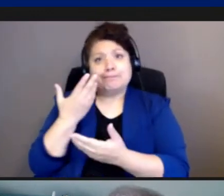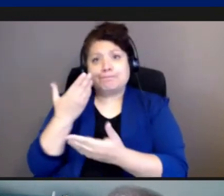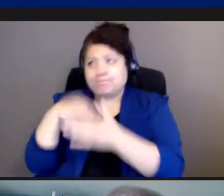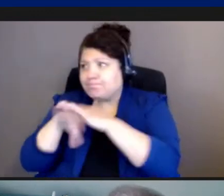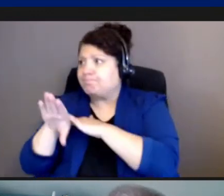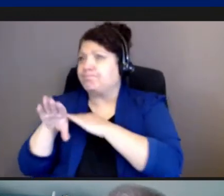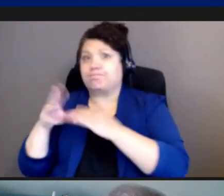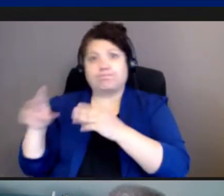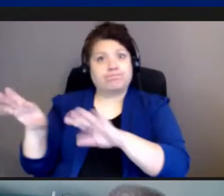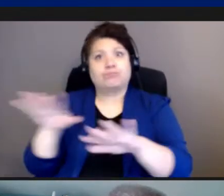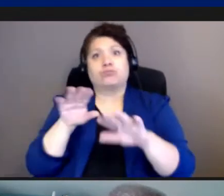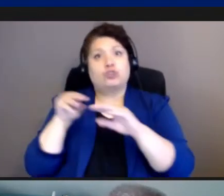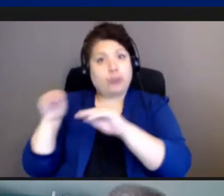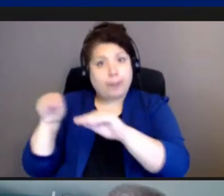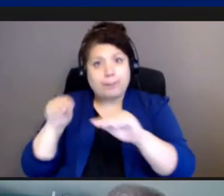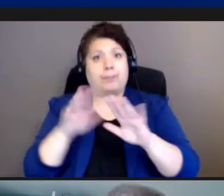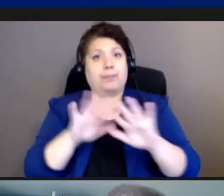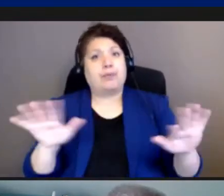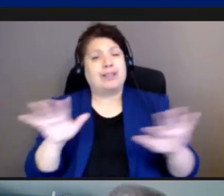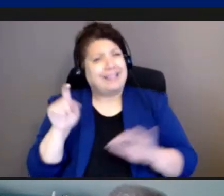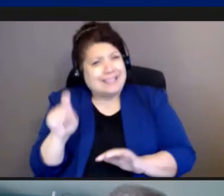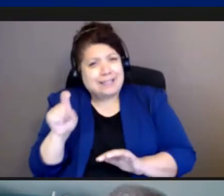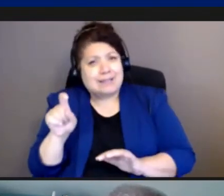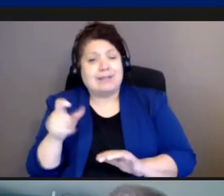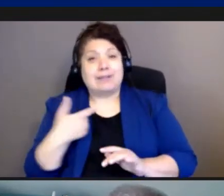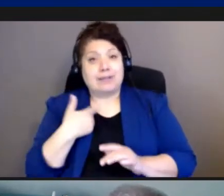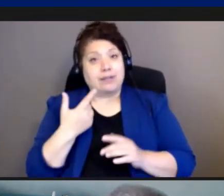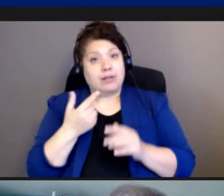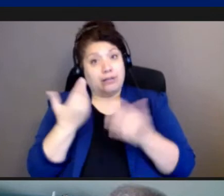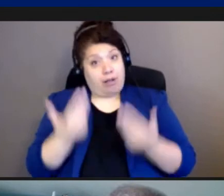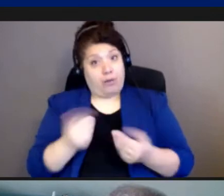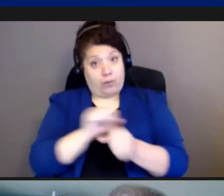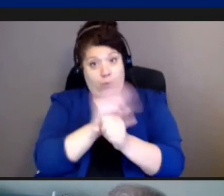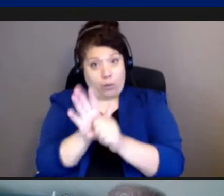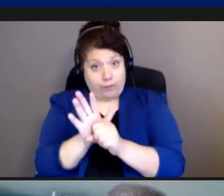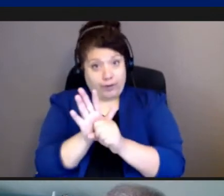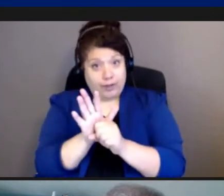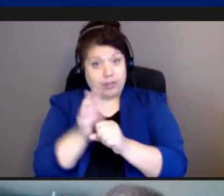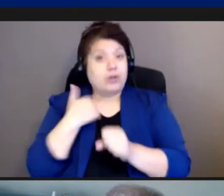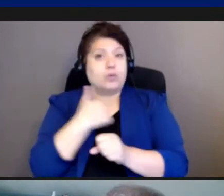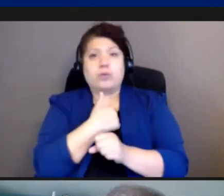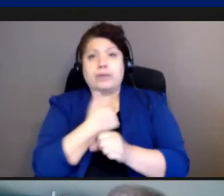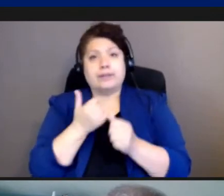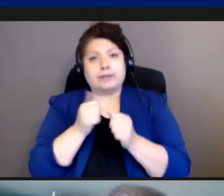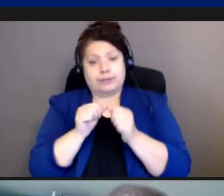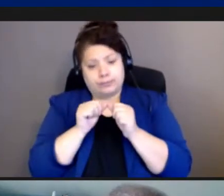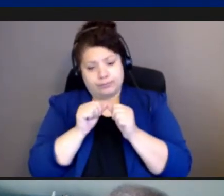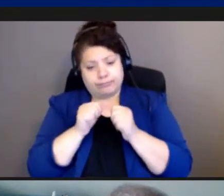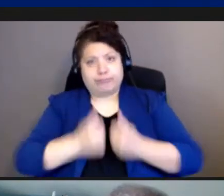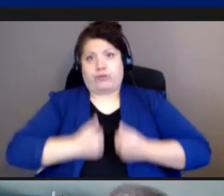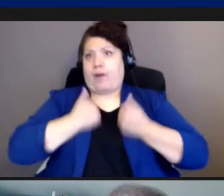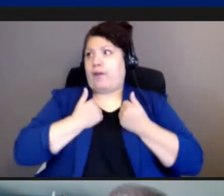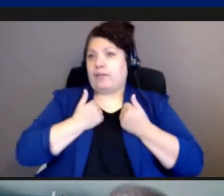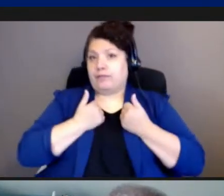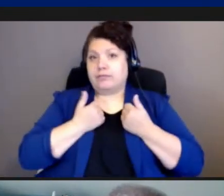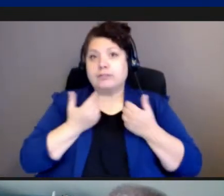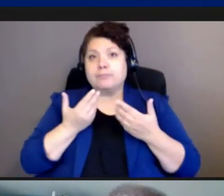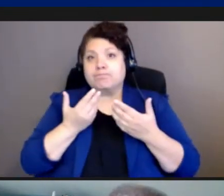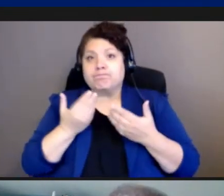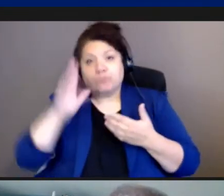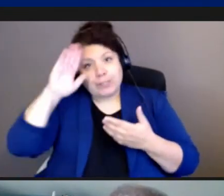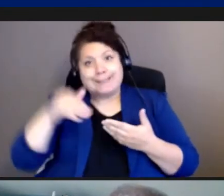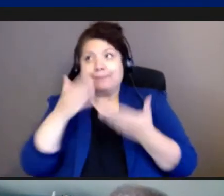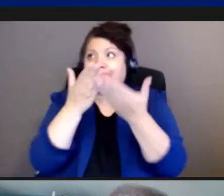how do we live with COVID while still having as normal an existence as possible, keeping our